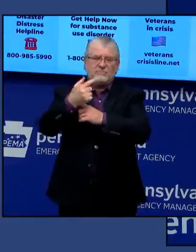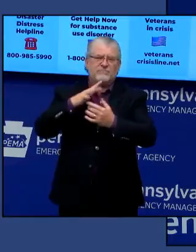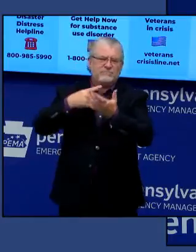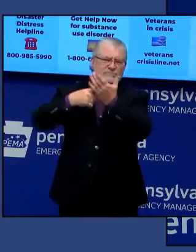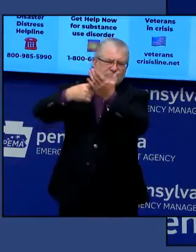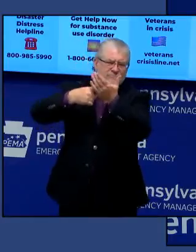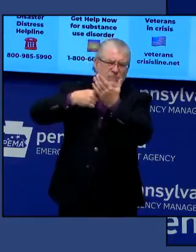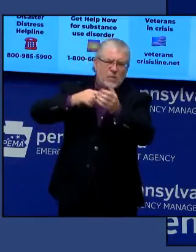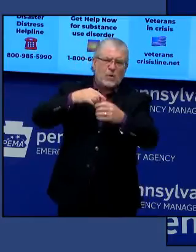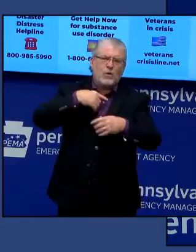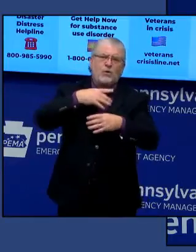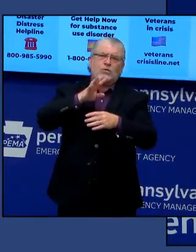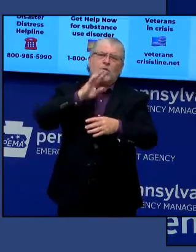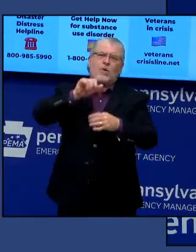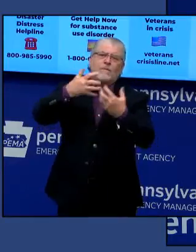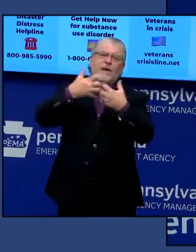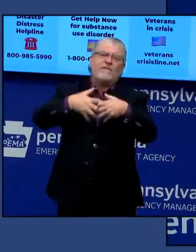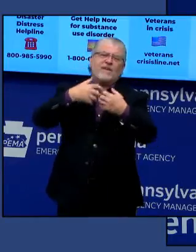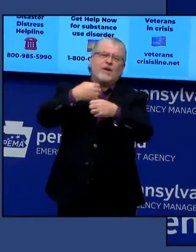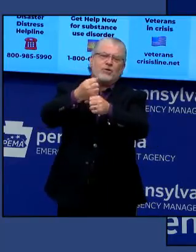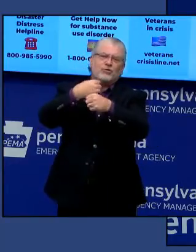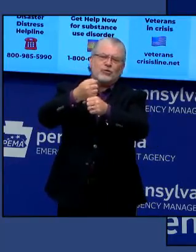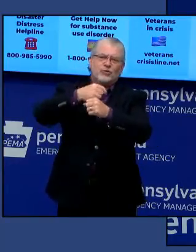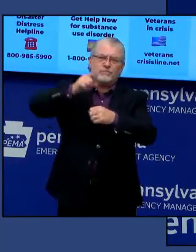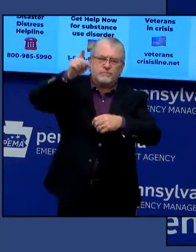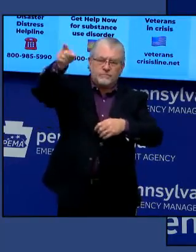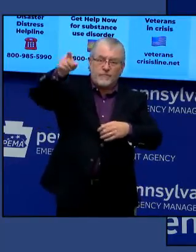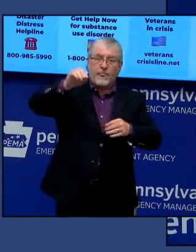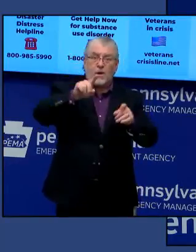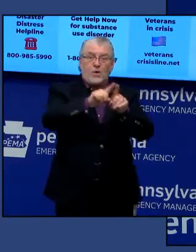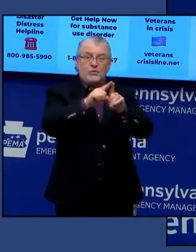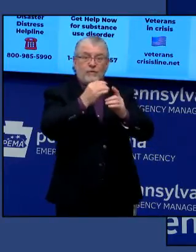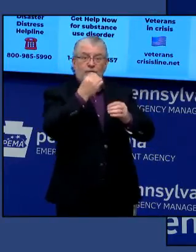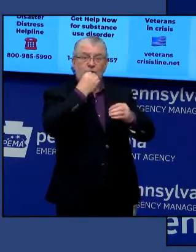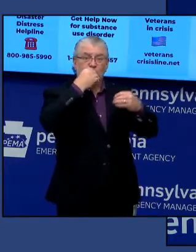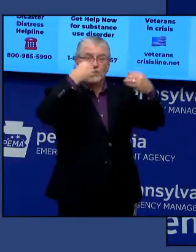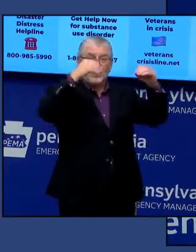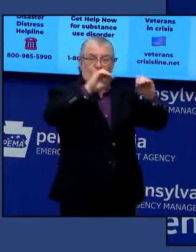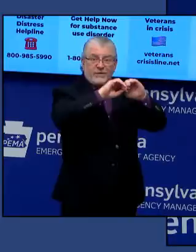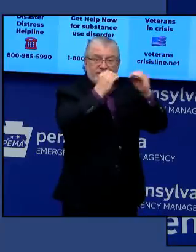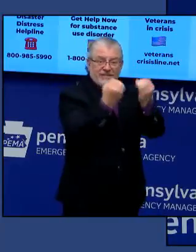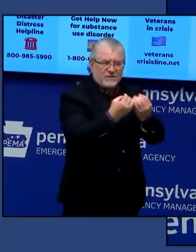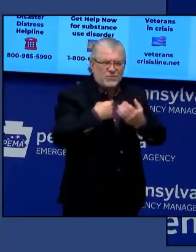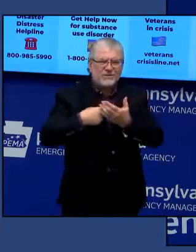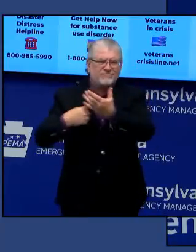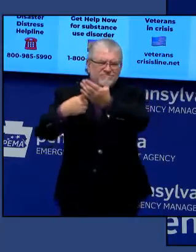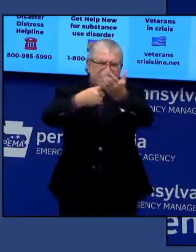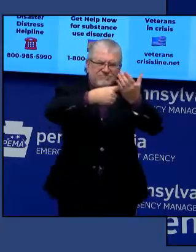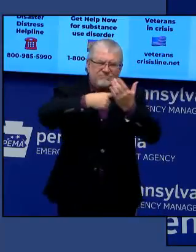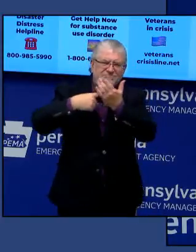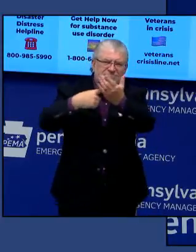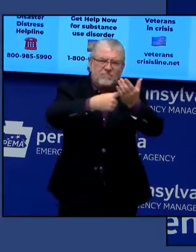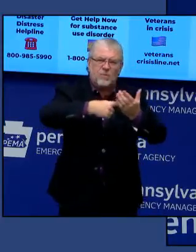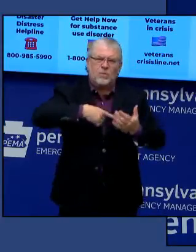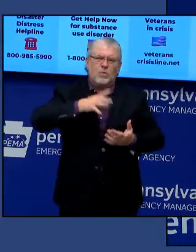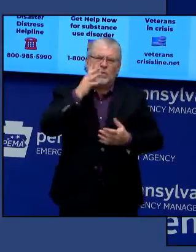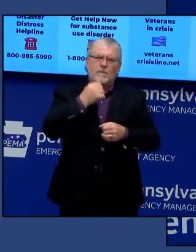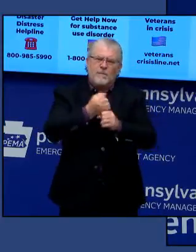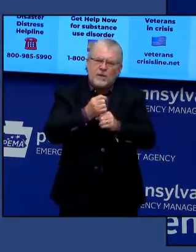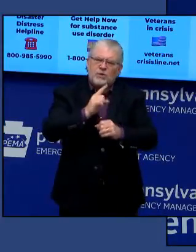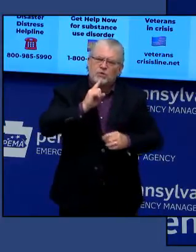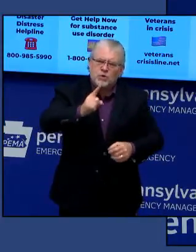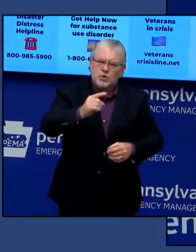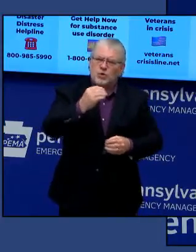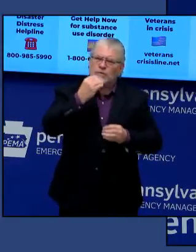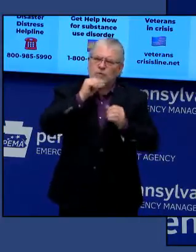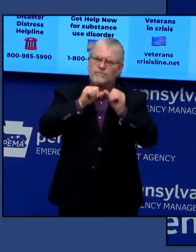organizations, and we'll work through this, and we'll make sure that the food chain is intact, and so people can get the food they need. I'd like to